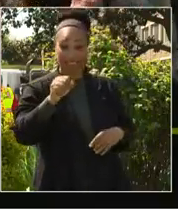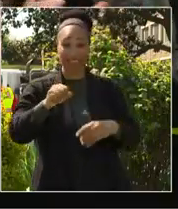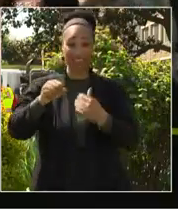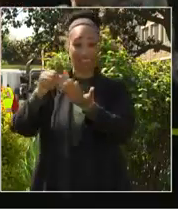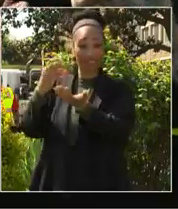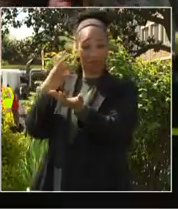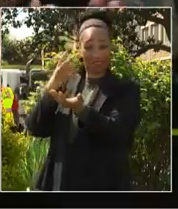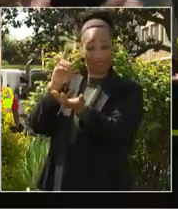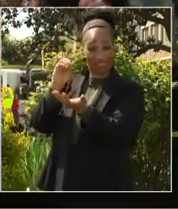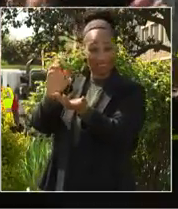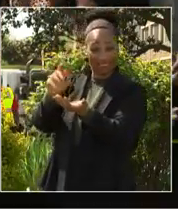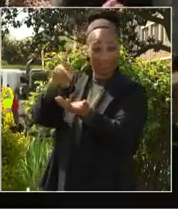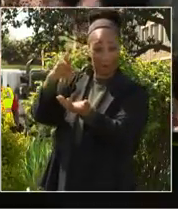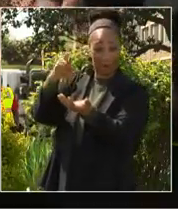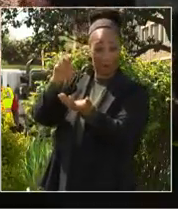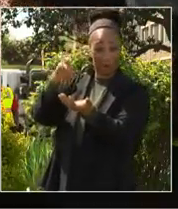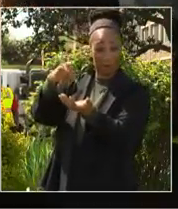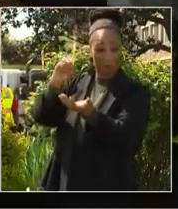Pepco.